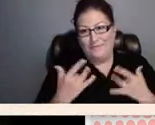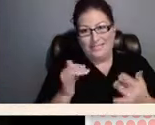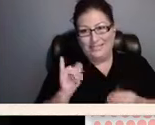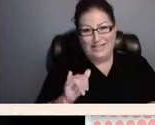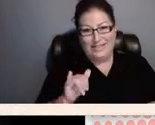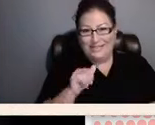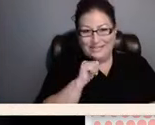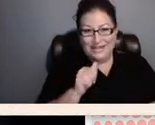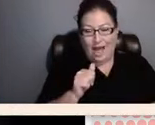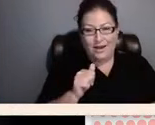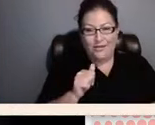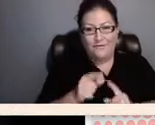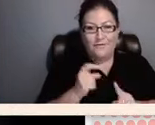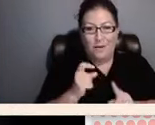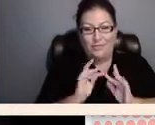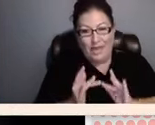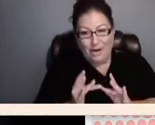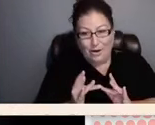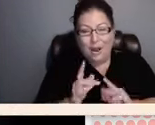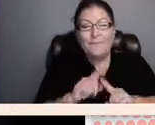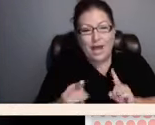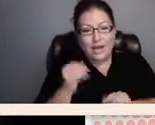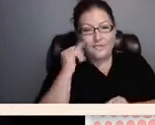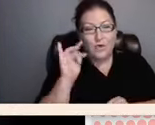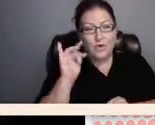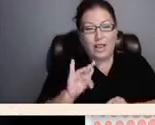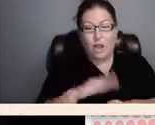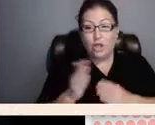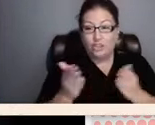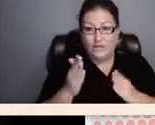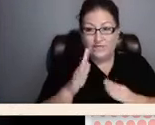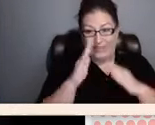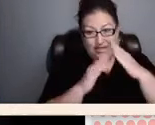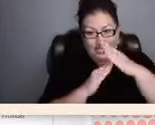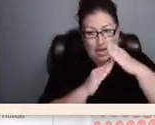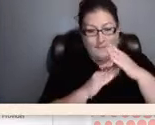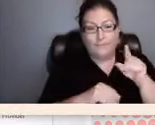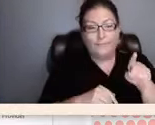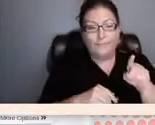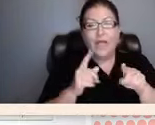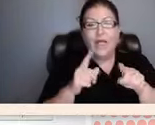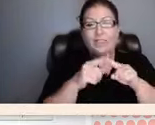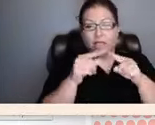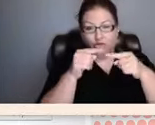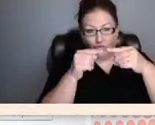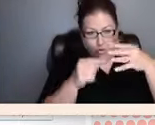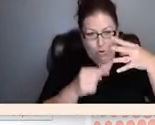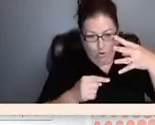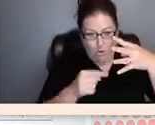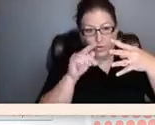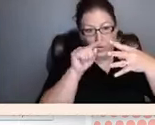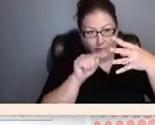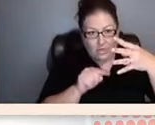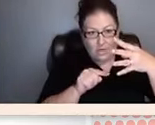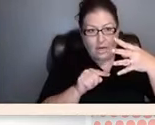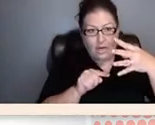remotely, but if you click on services up at the top and then scroll down to substance abuse and mental